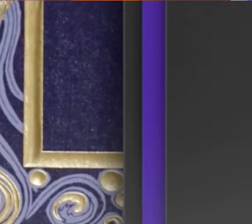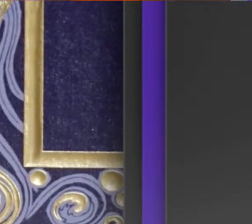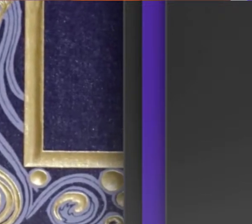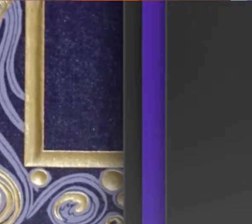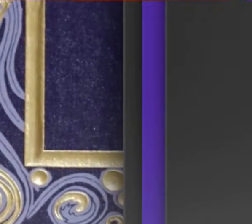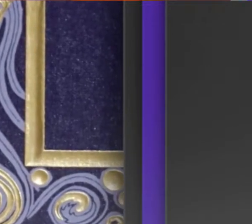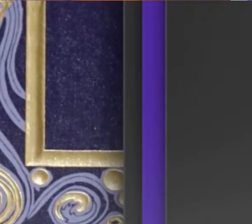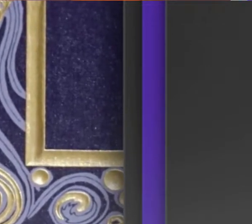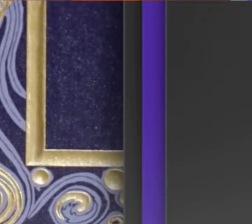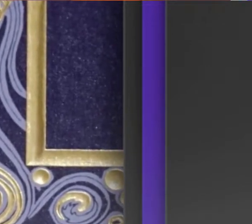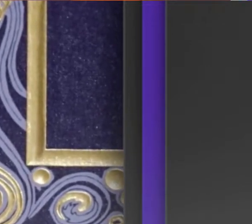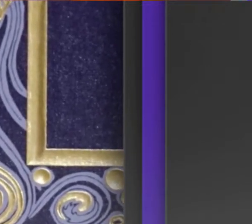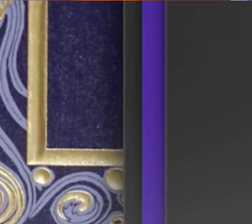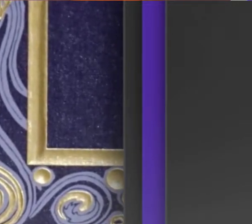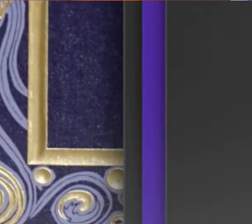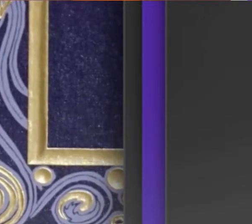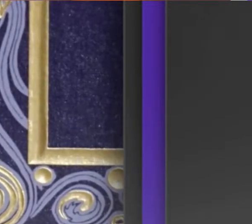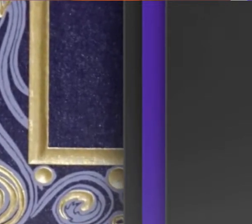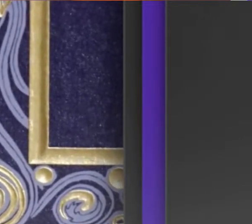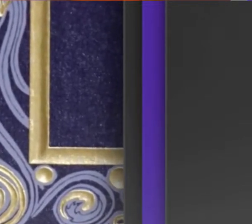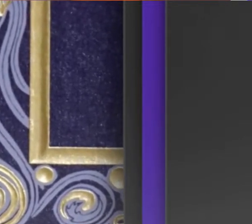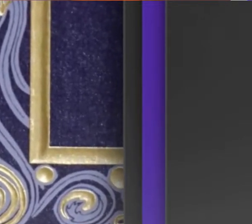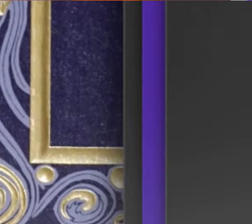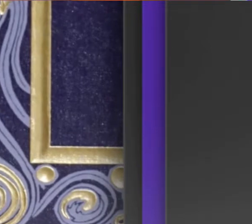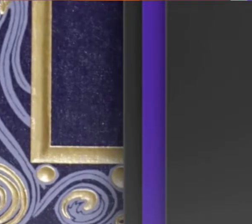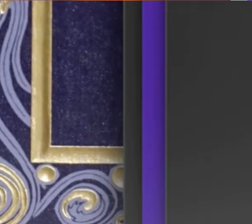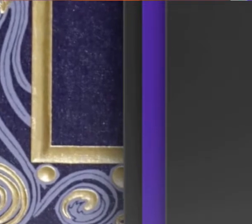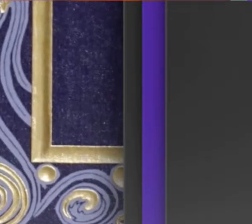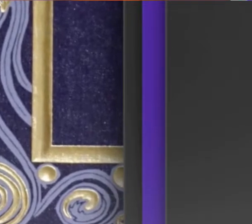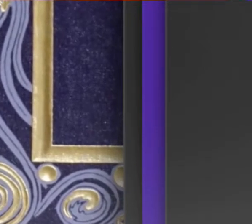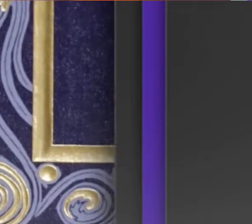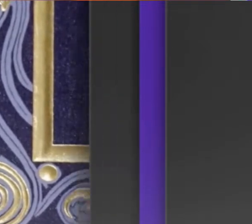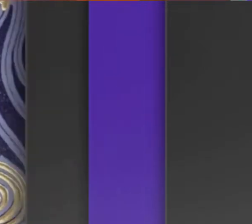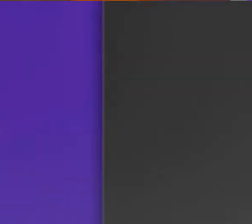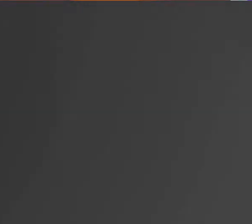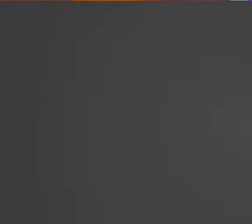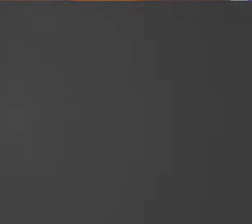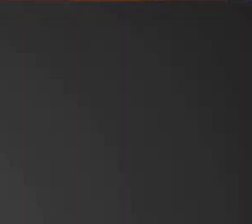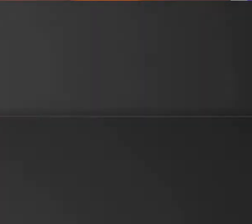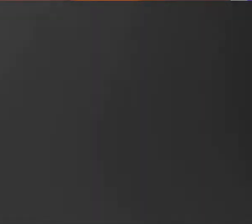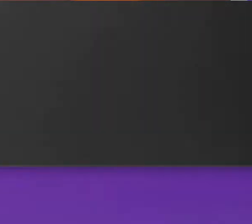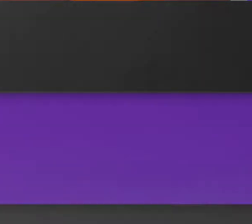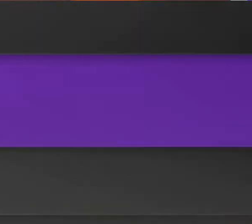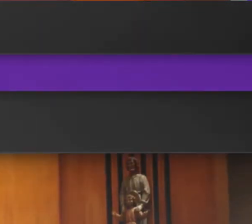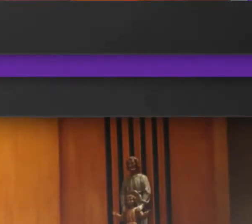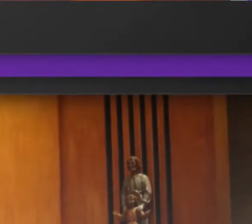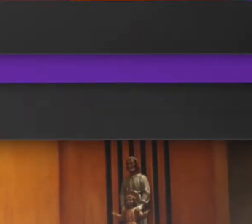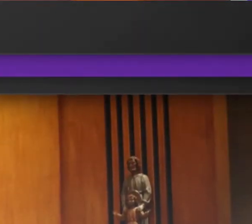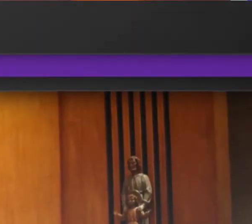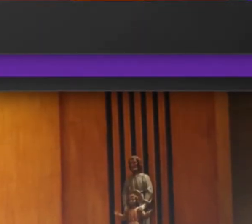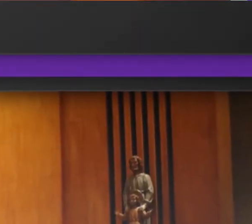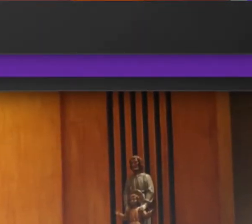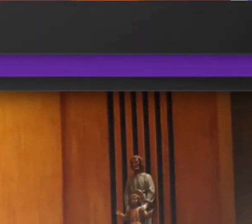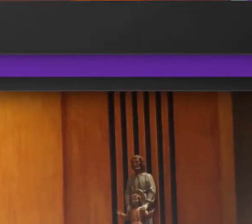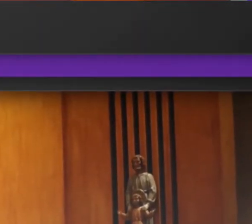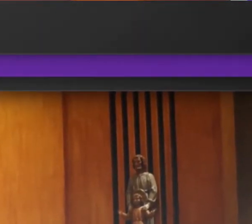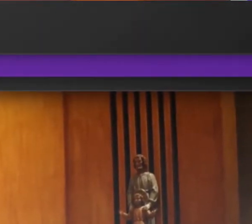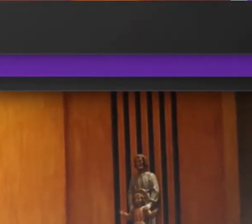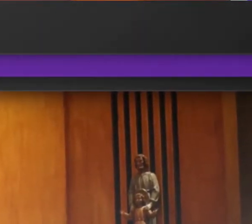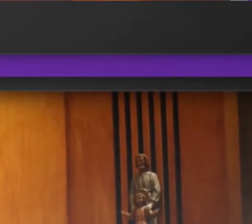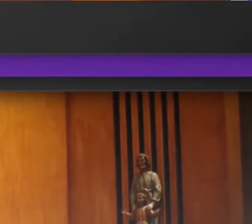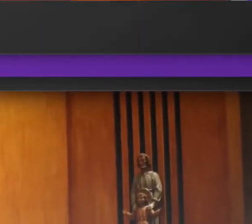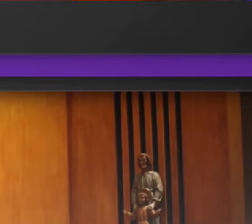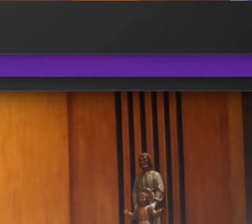book rack. In regards to the temperature in the church building, since the weather has been fluctuating from one day to the next